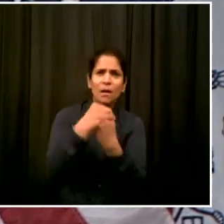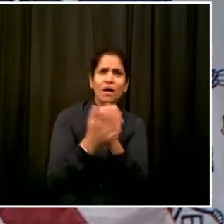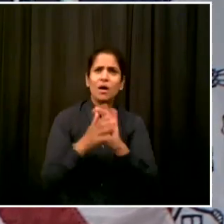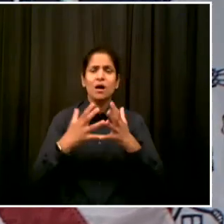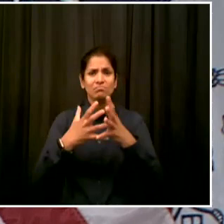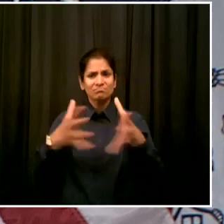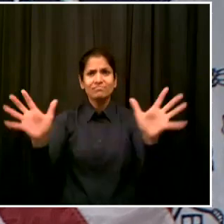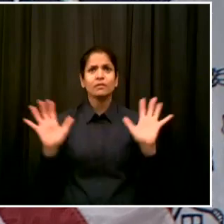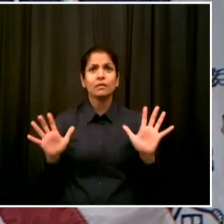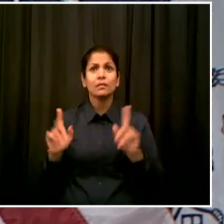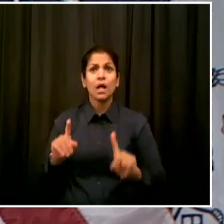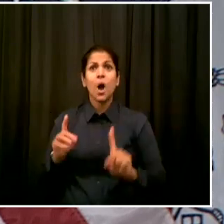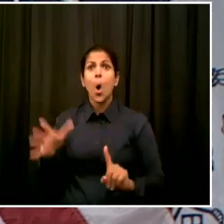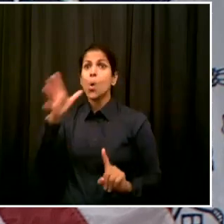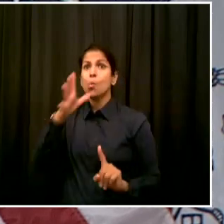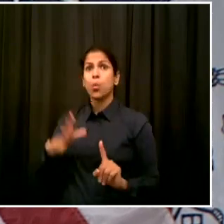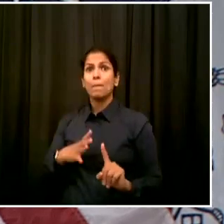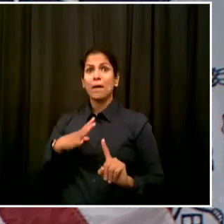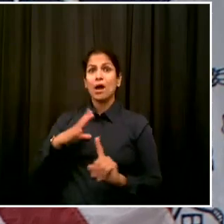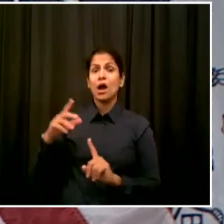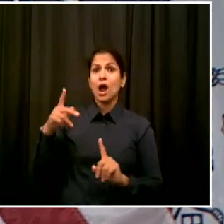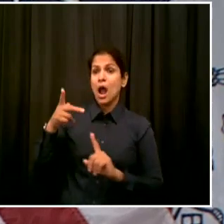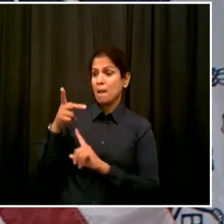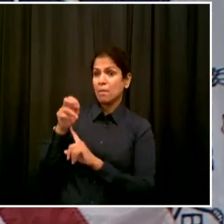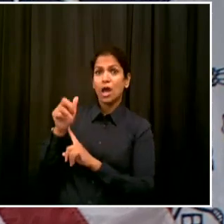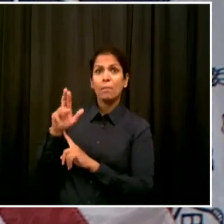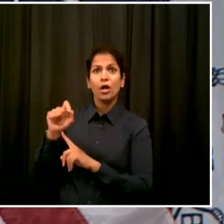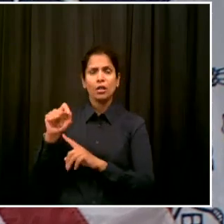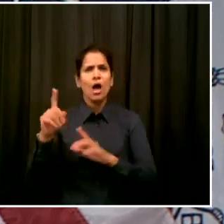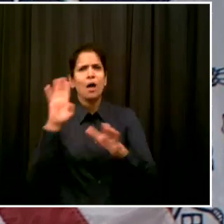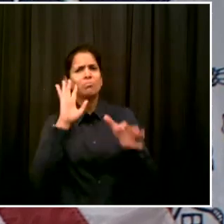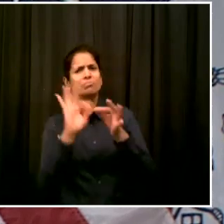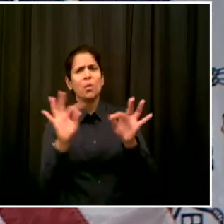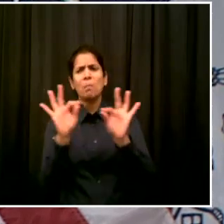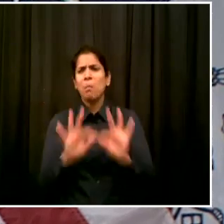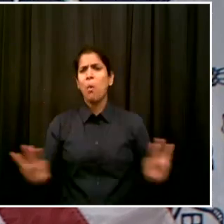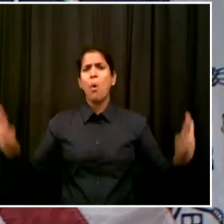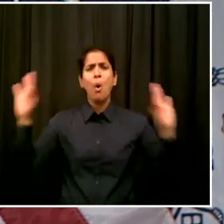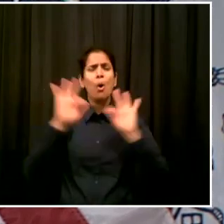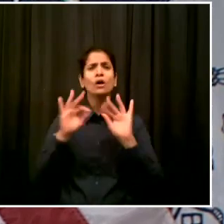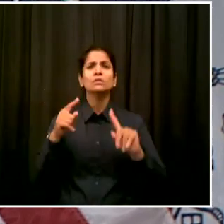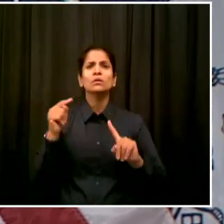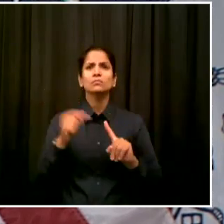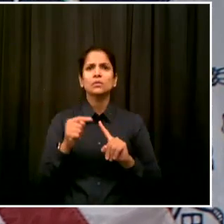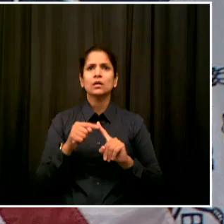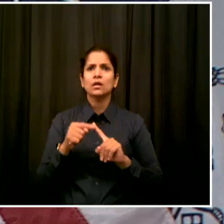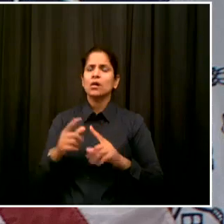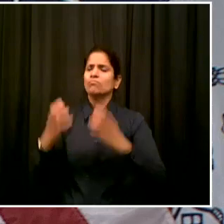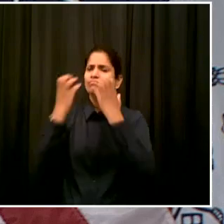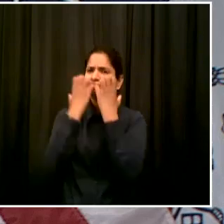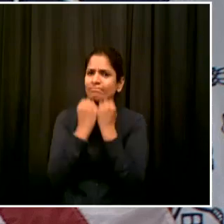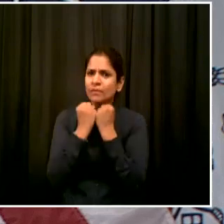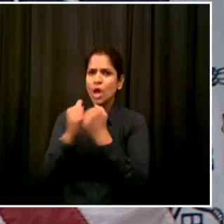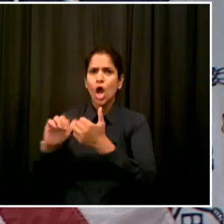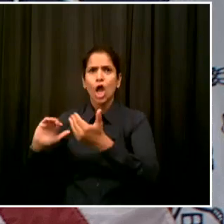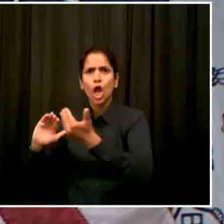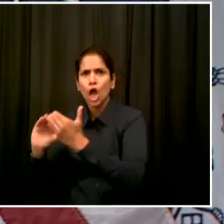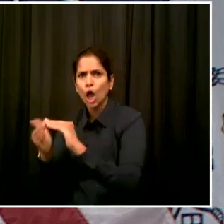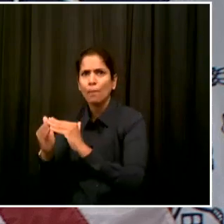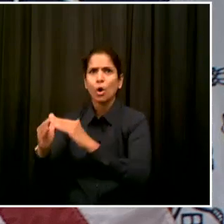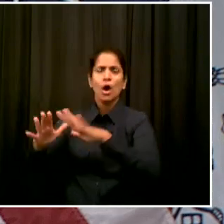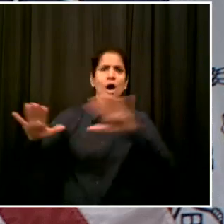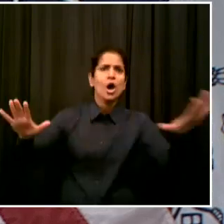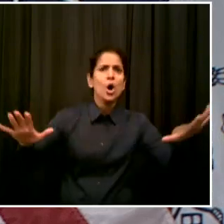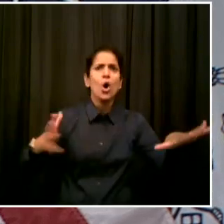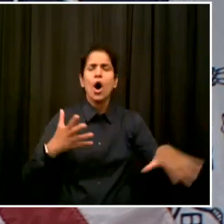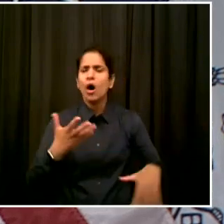way of fighting this battle and winning this battle is by engaging the people fully, because New Yorkers have it in them to beat back this virus. And so we're going to win